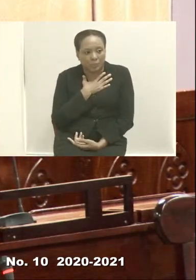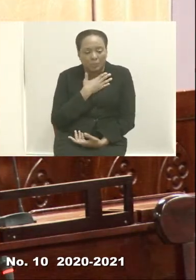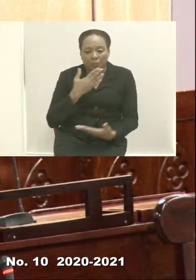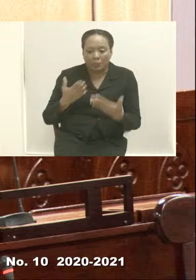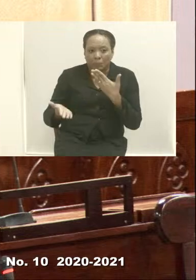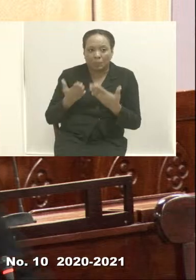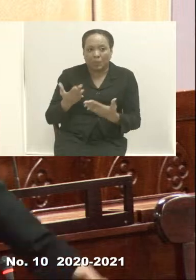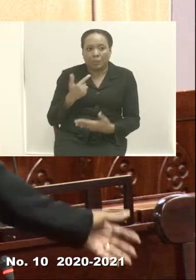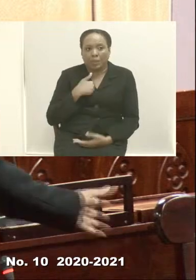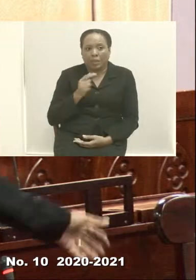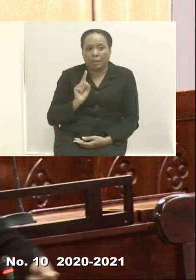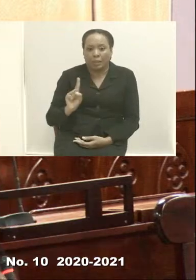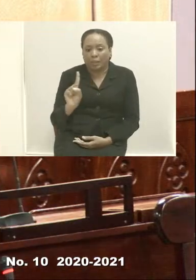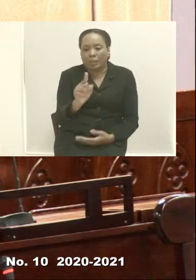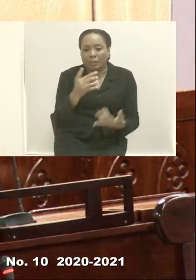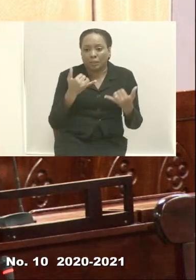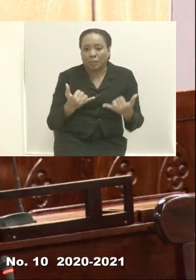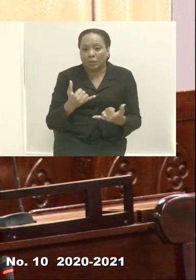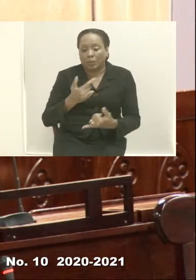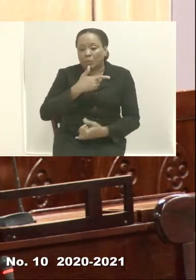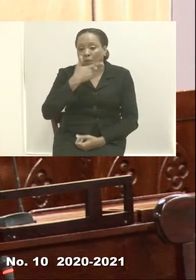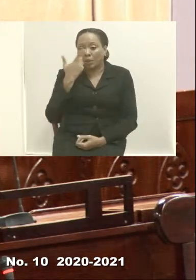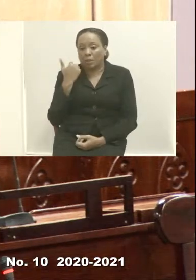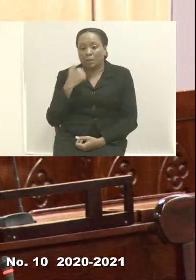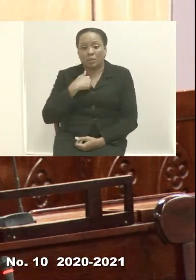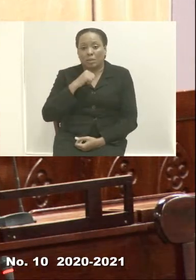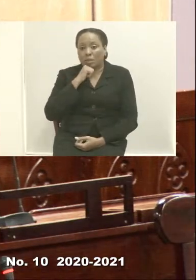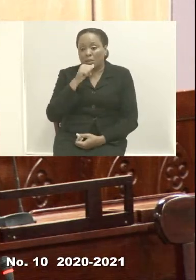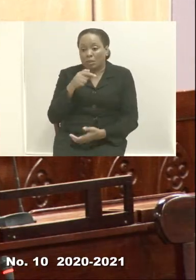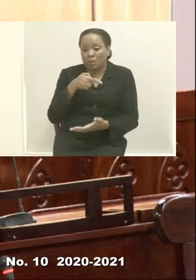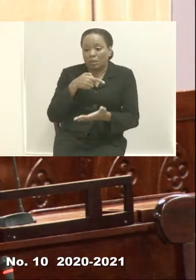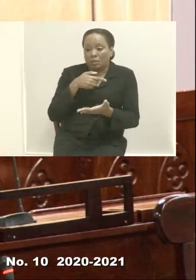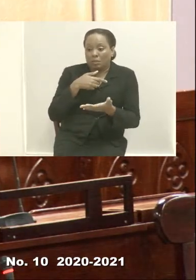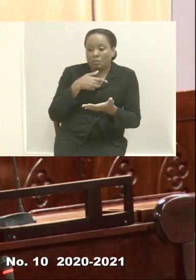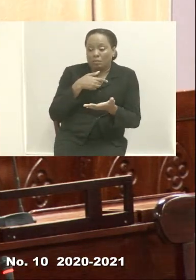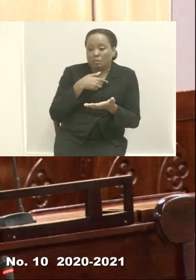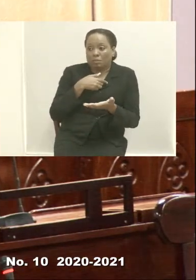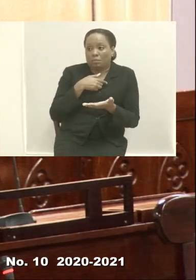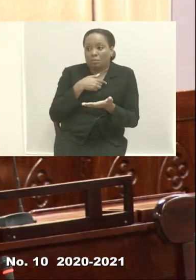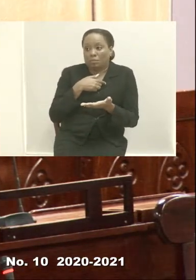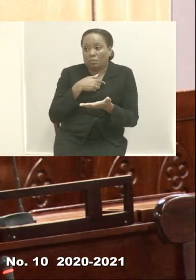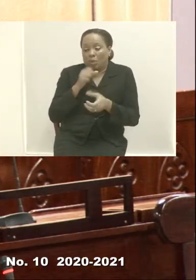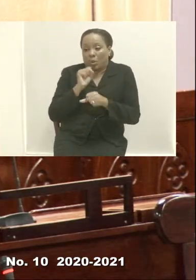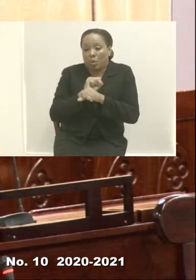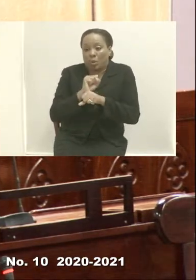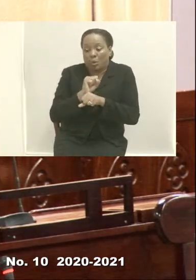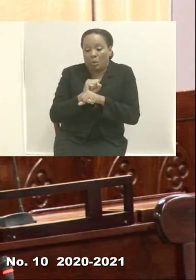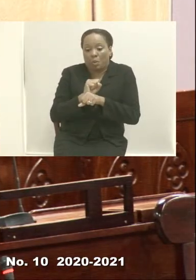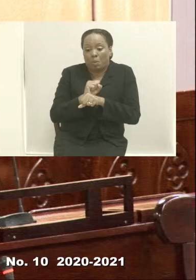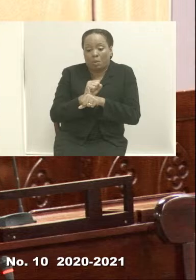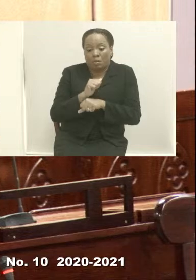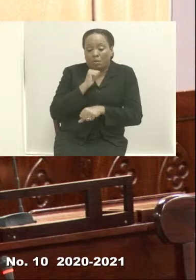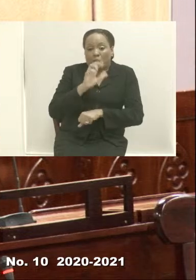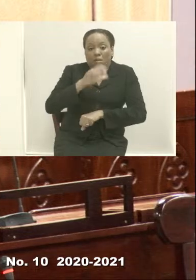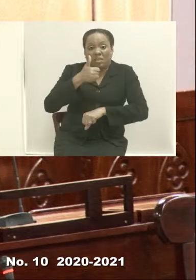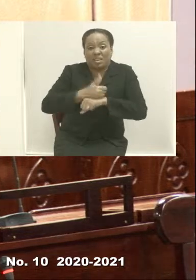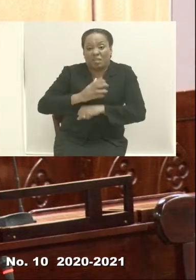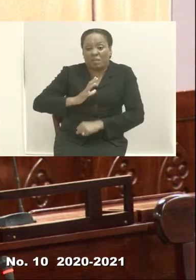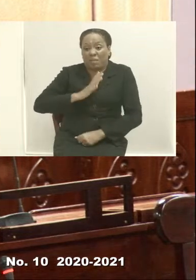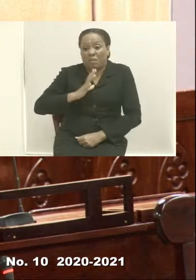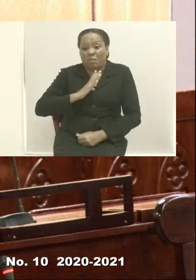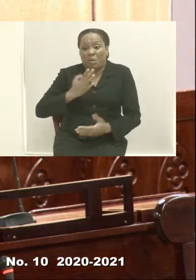dollars because of all the long years that they may have been operating. So they want to know